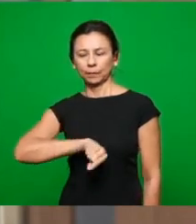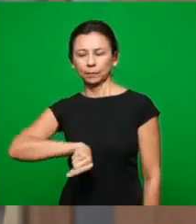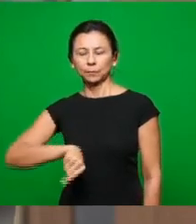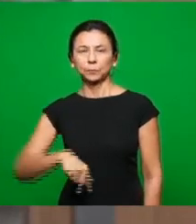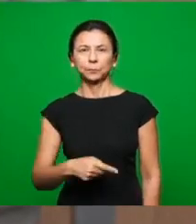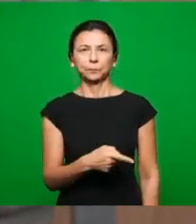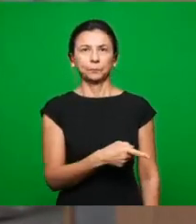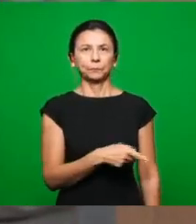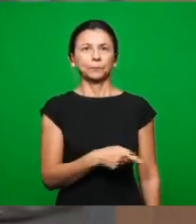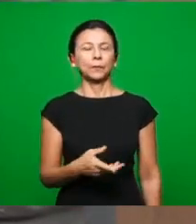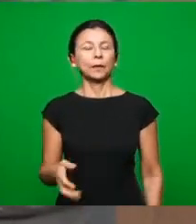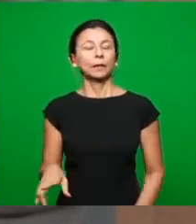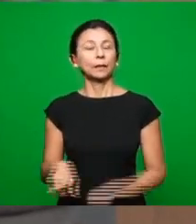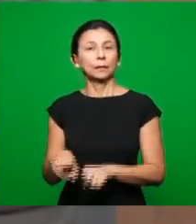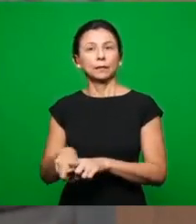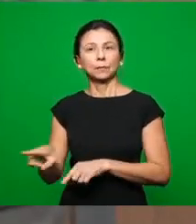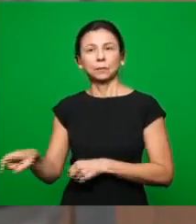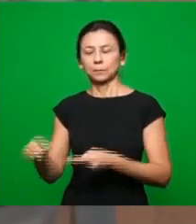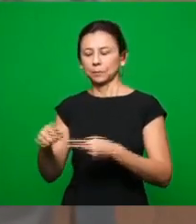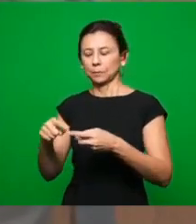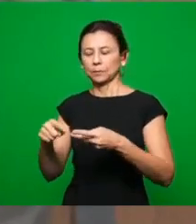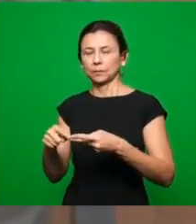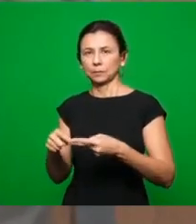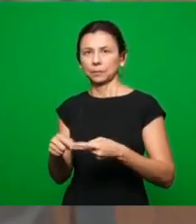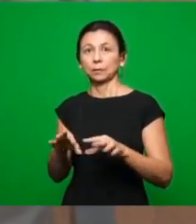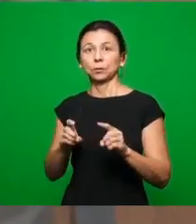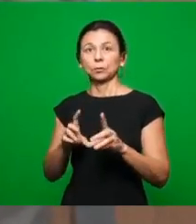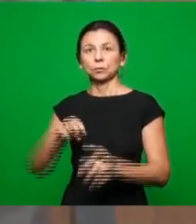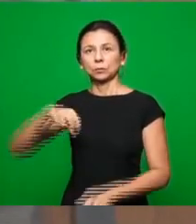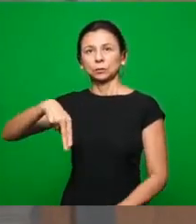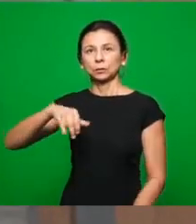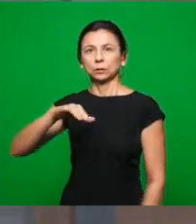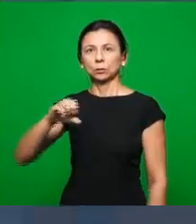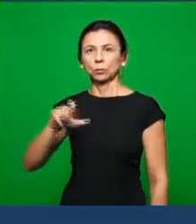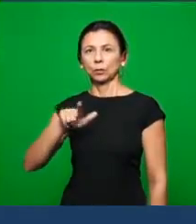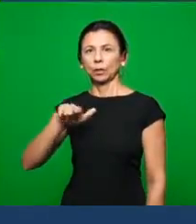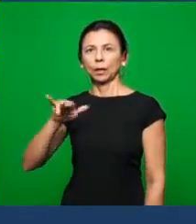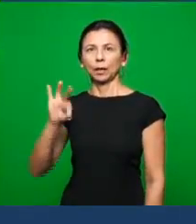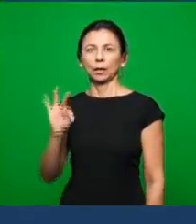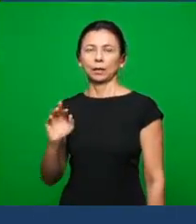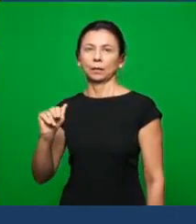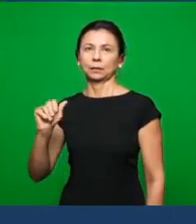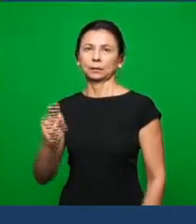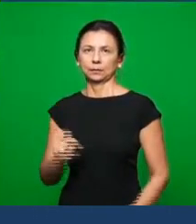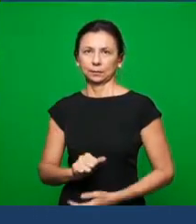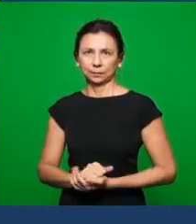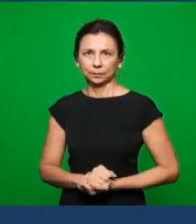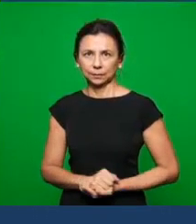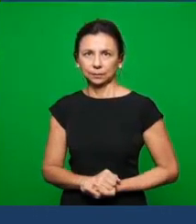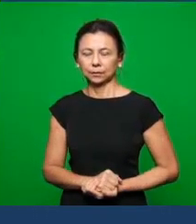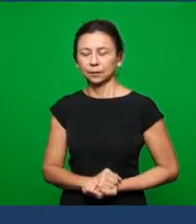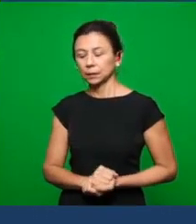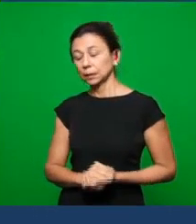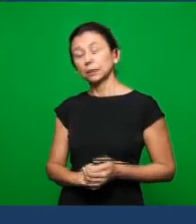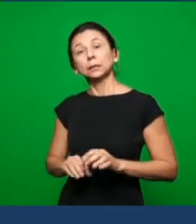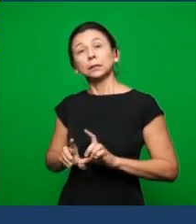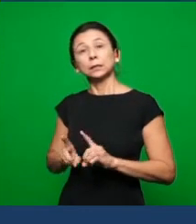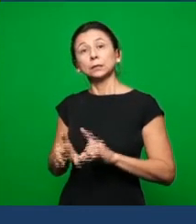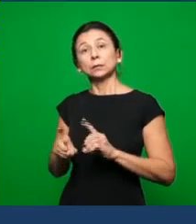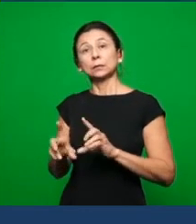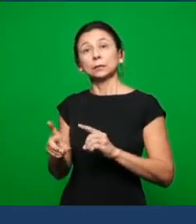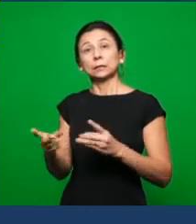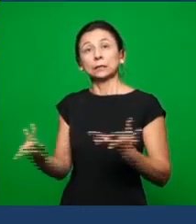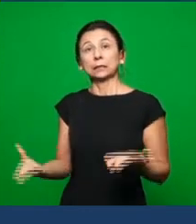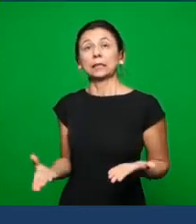But there is a second doctrinal mistake, which is called the doctrine of the Nicolaites, which is chapter 2, verse 15. It's a